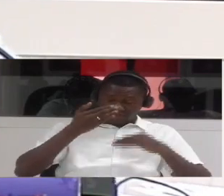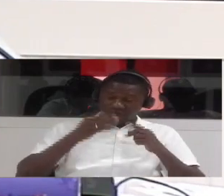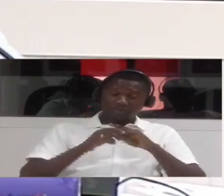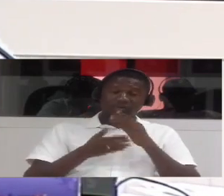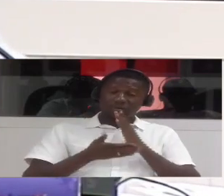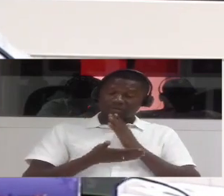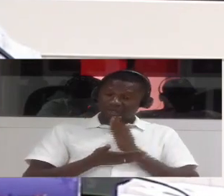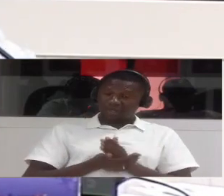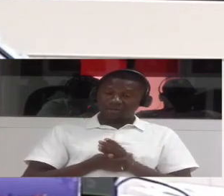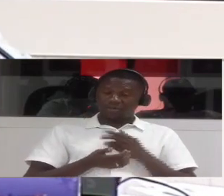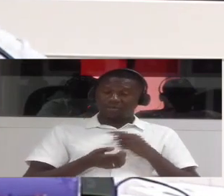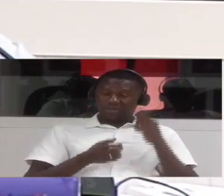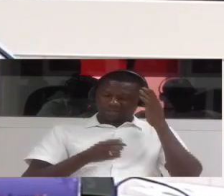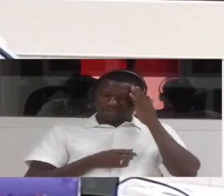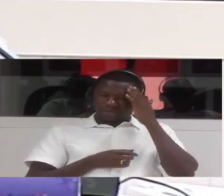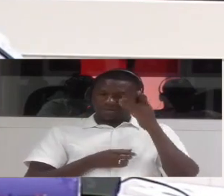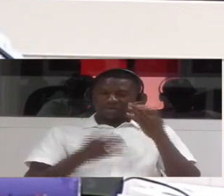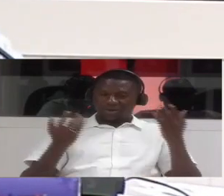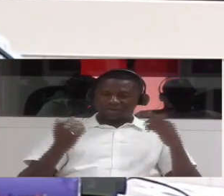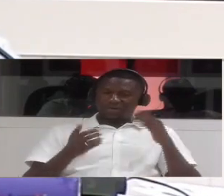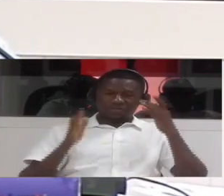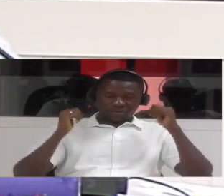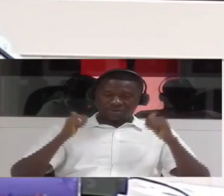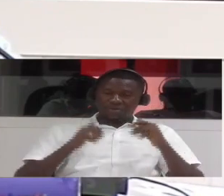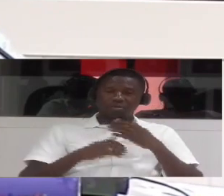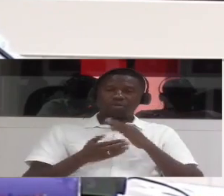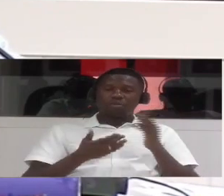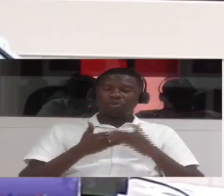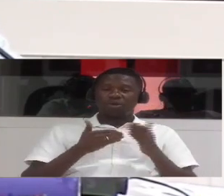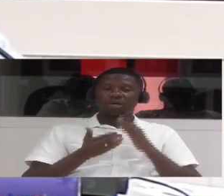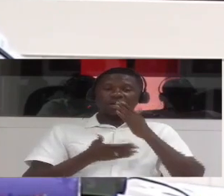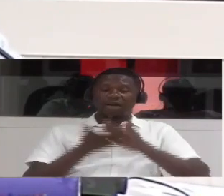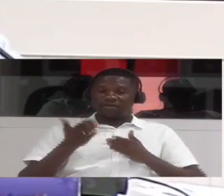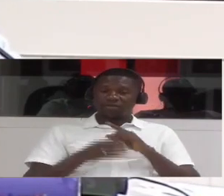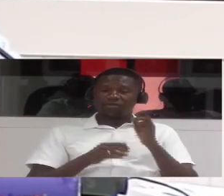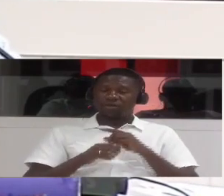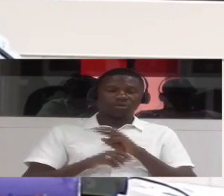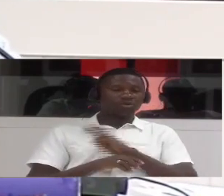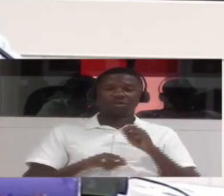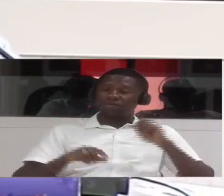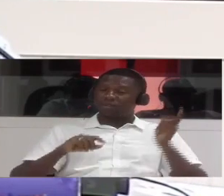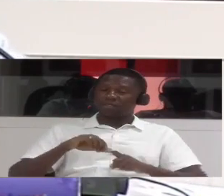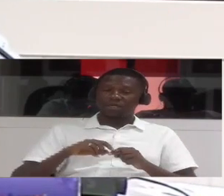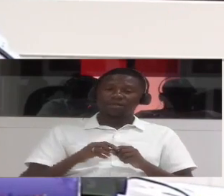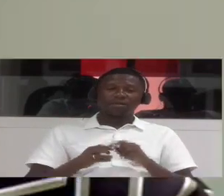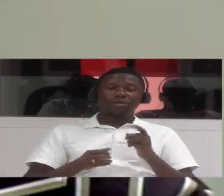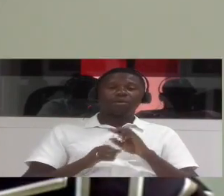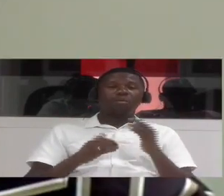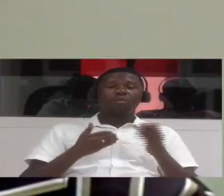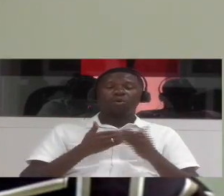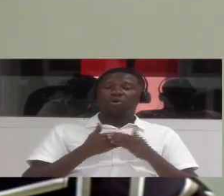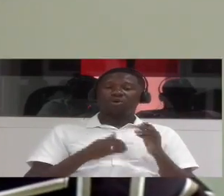then I estimated that in a lot of these cases, more than half of them, they were not even charged at all. More than half of